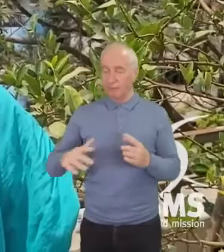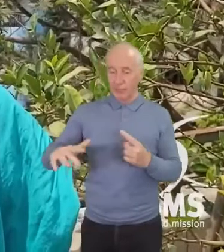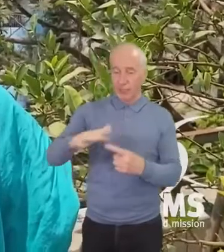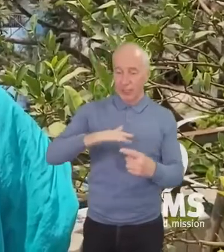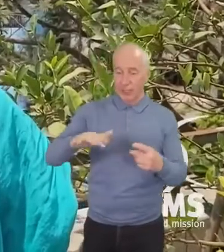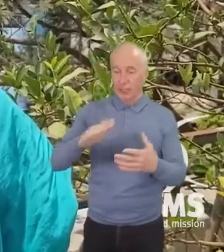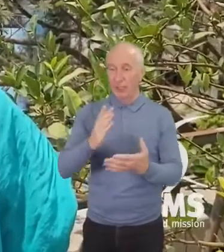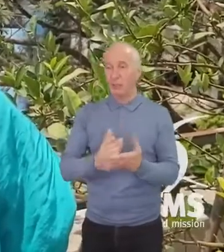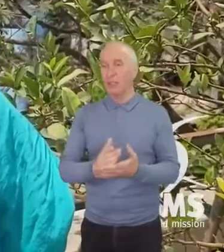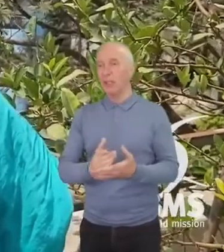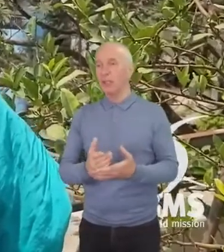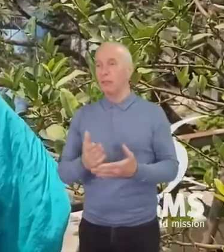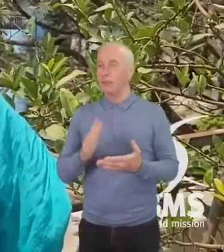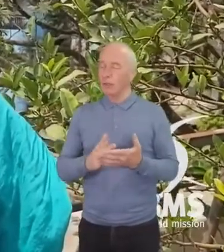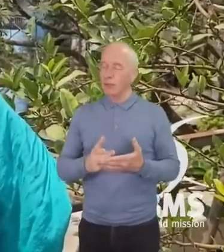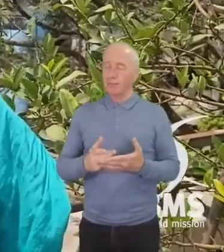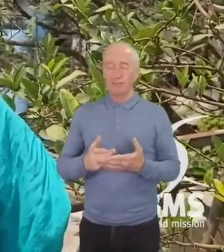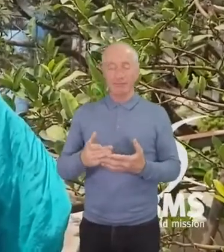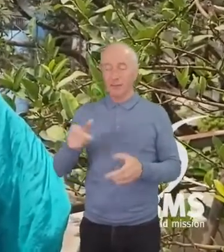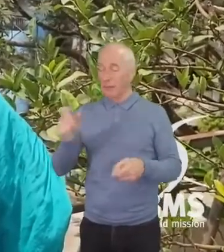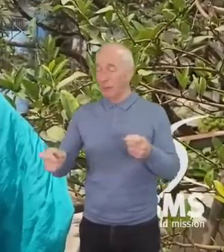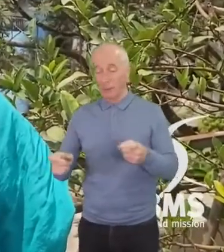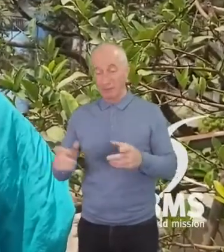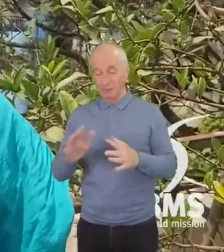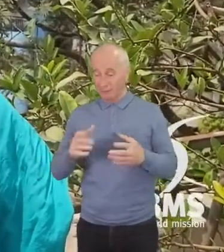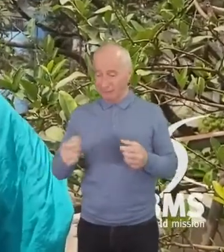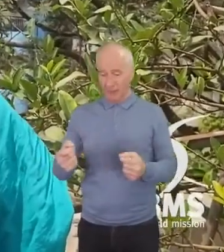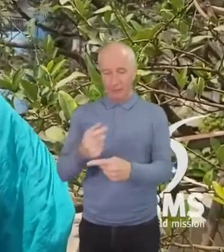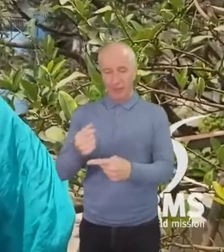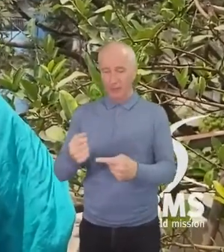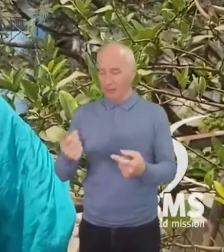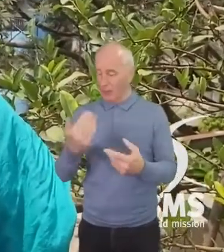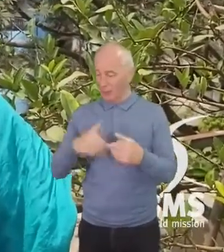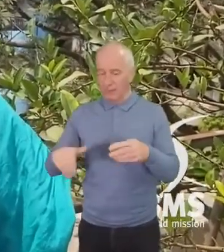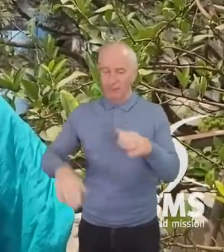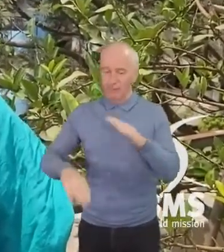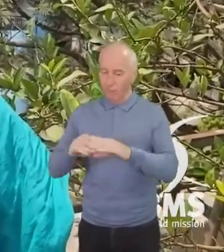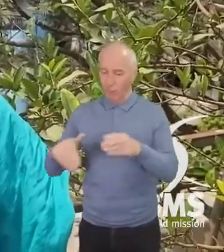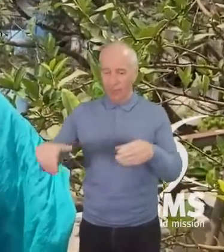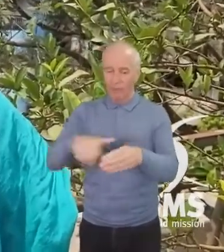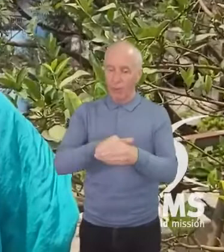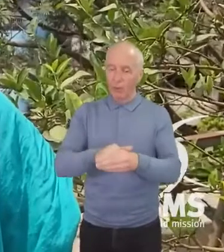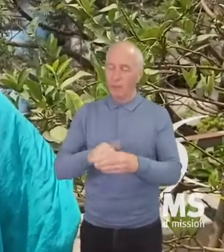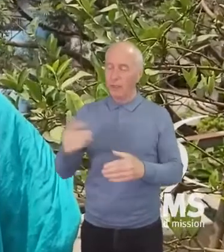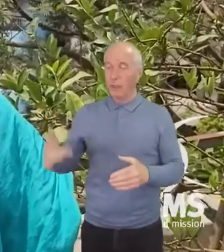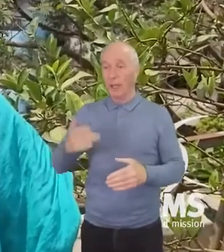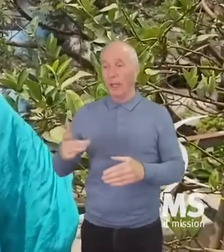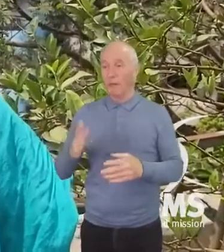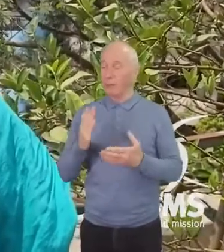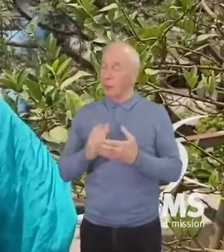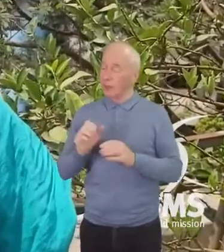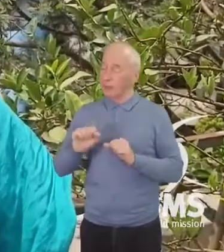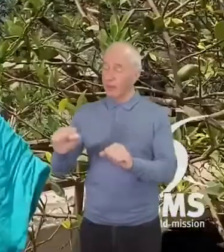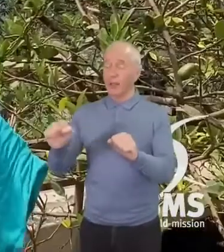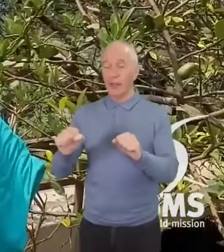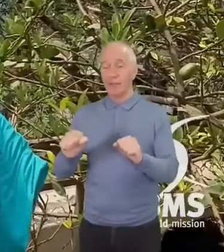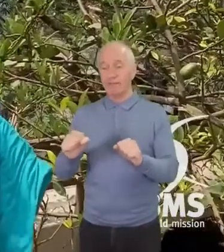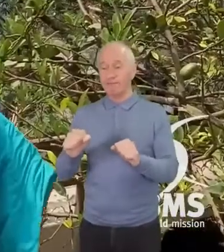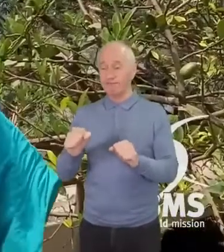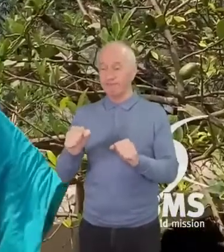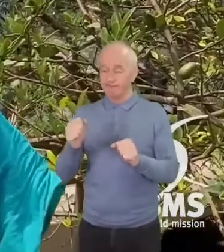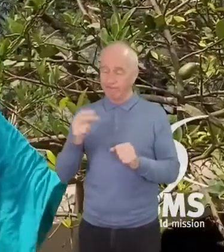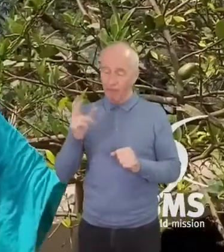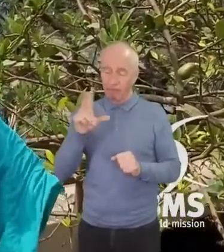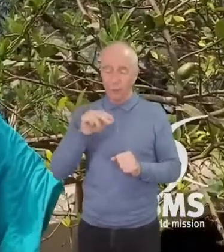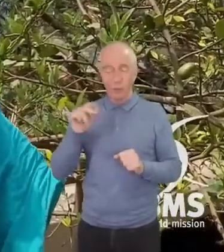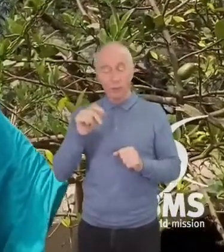because women aren't taking a full part in life, bringing their skills, their voice, their perspective to the work that needs to be done. I'm so